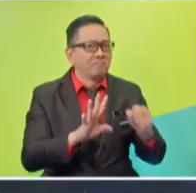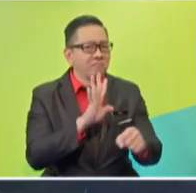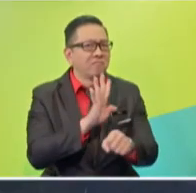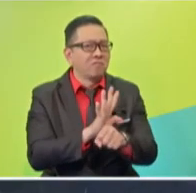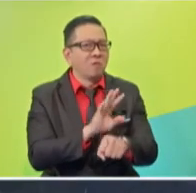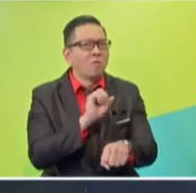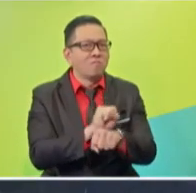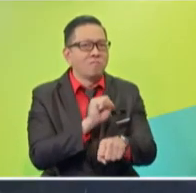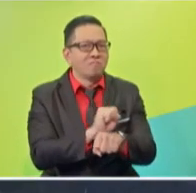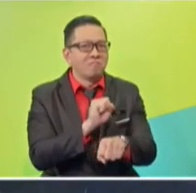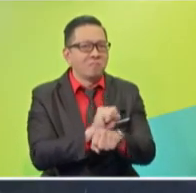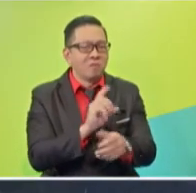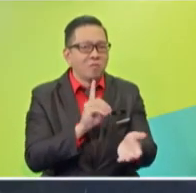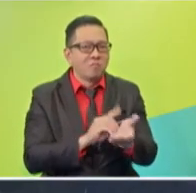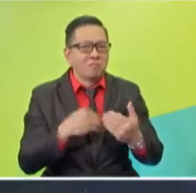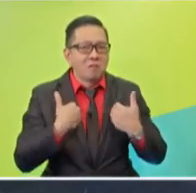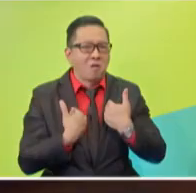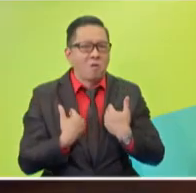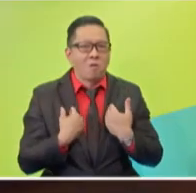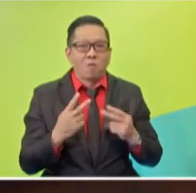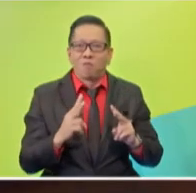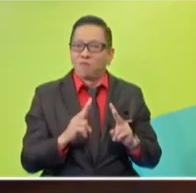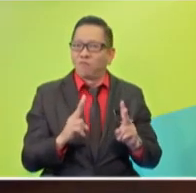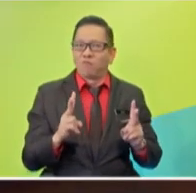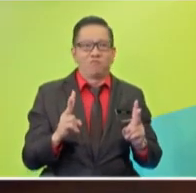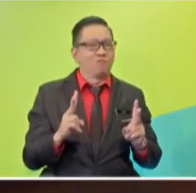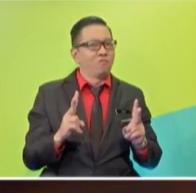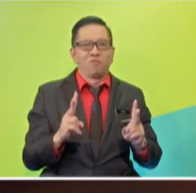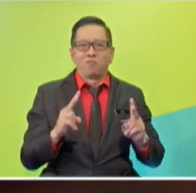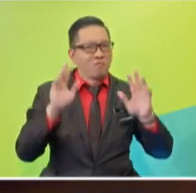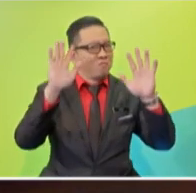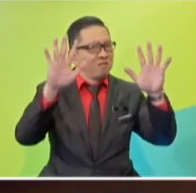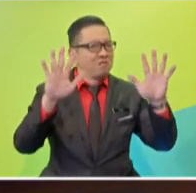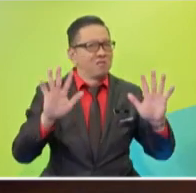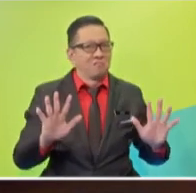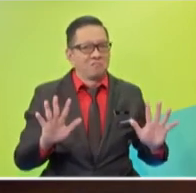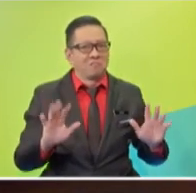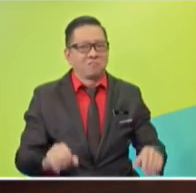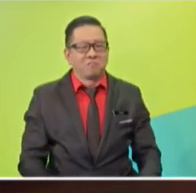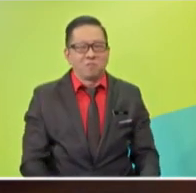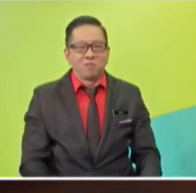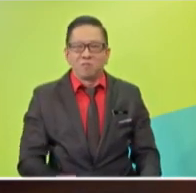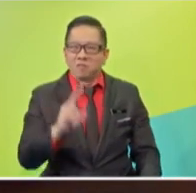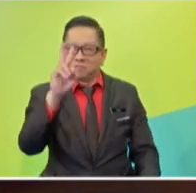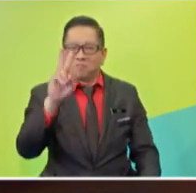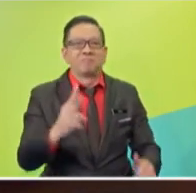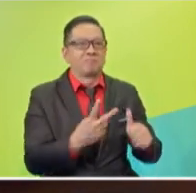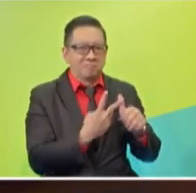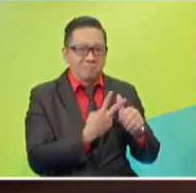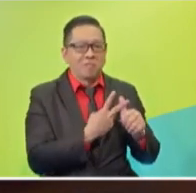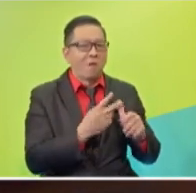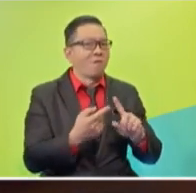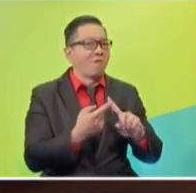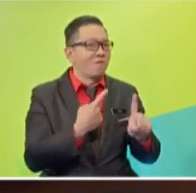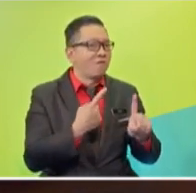5 years? Yes. If mm-hmm. it's only 1 year also, it's very impressive. Mm-hmm. 5 years, it's amazing. All right, another one. It's from